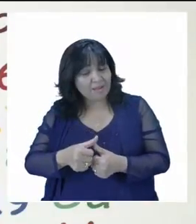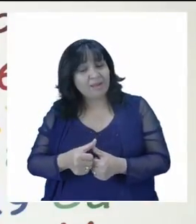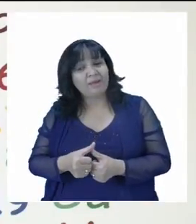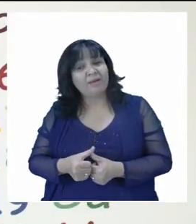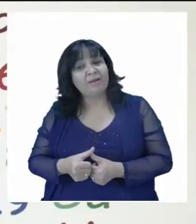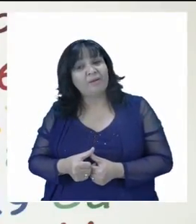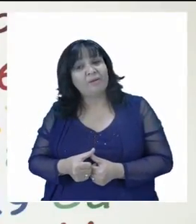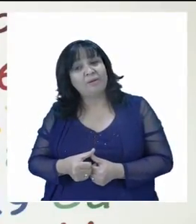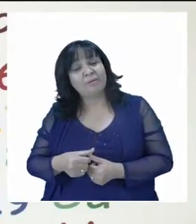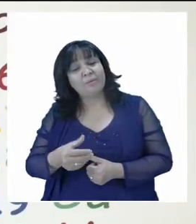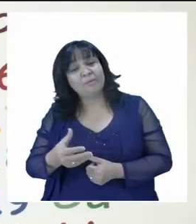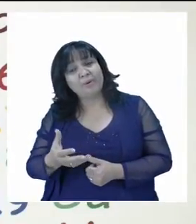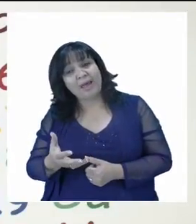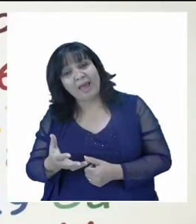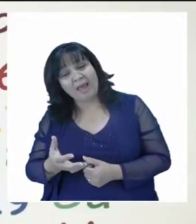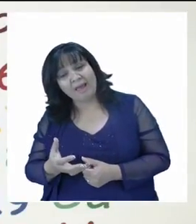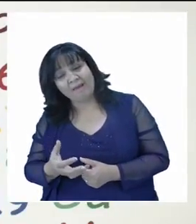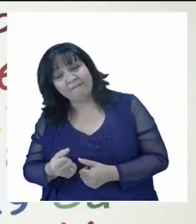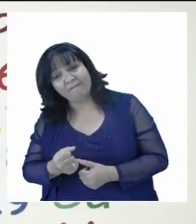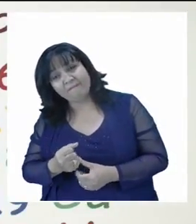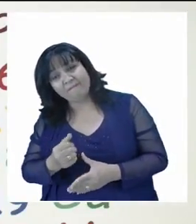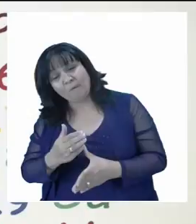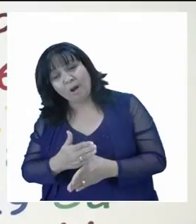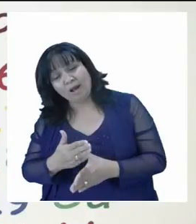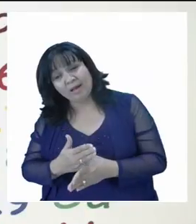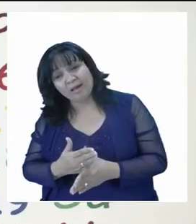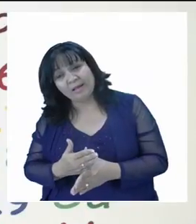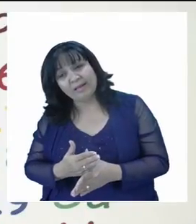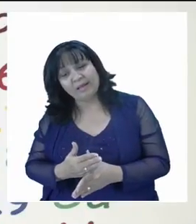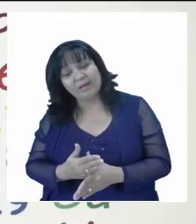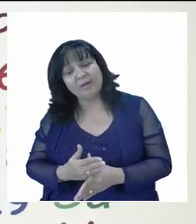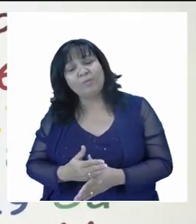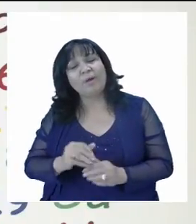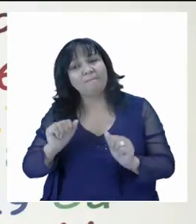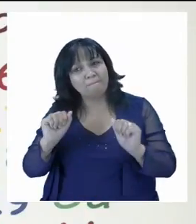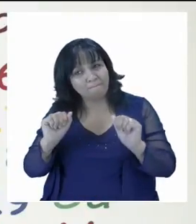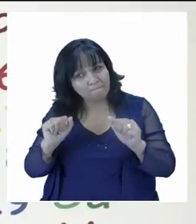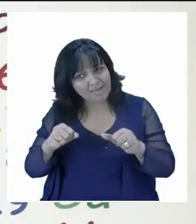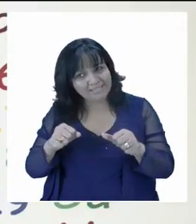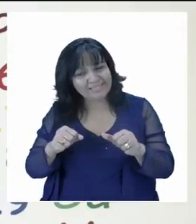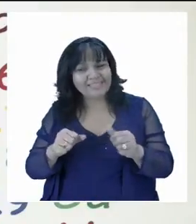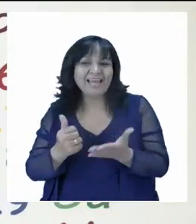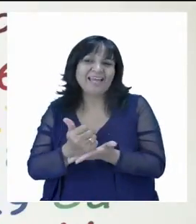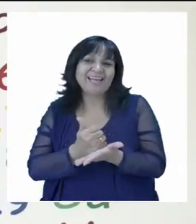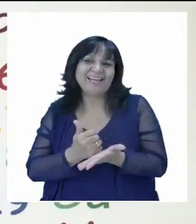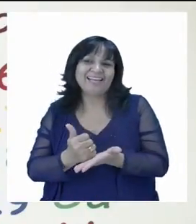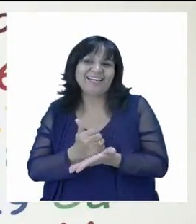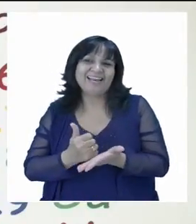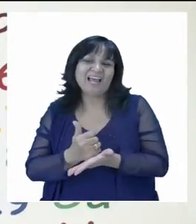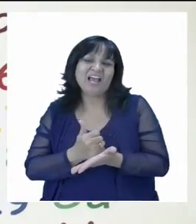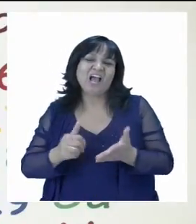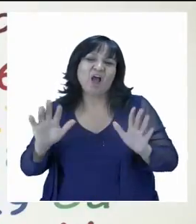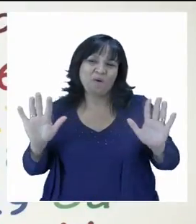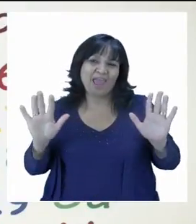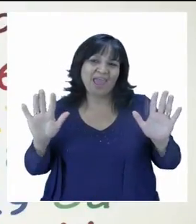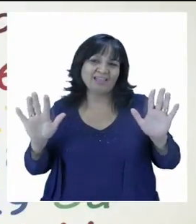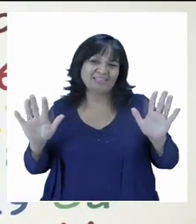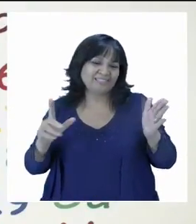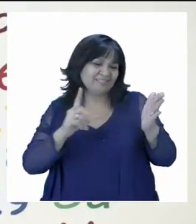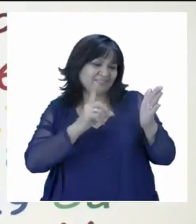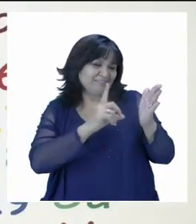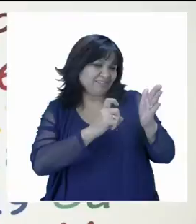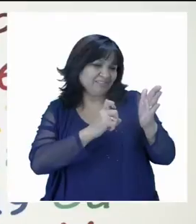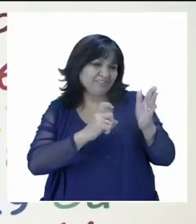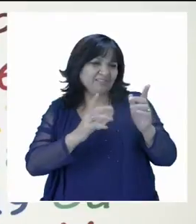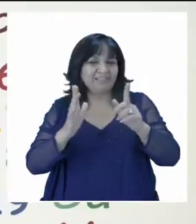have a fun lesson, afterwards we need to sanitize. Remember, I